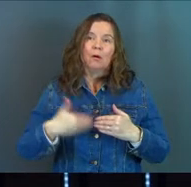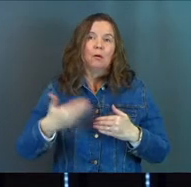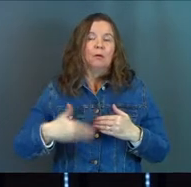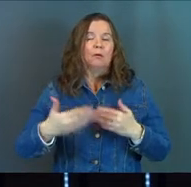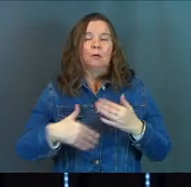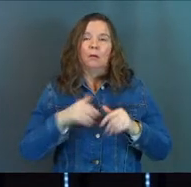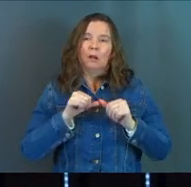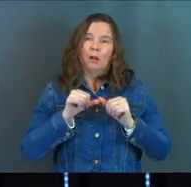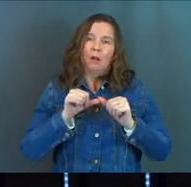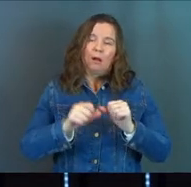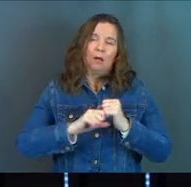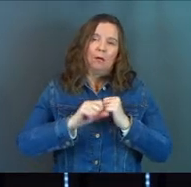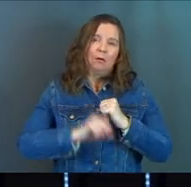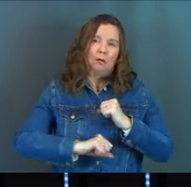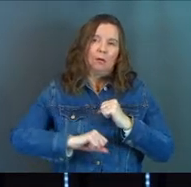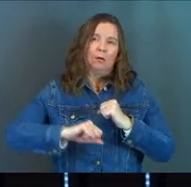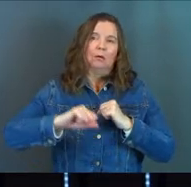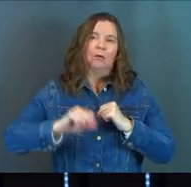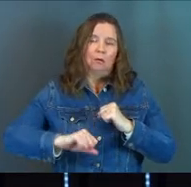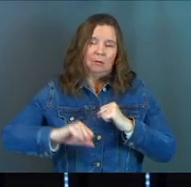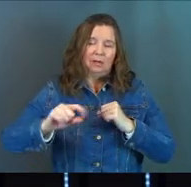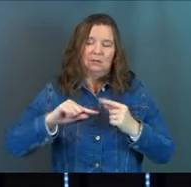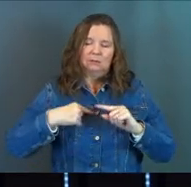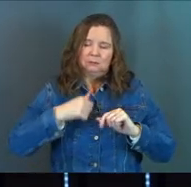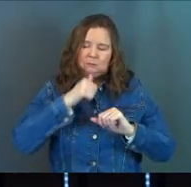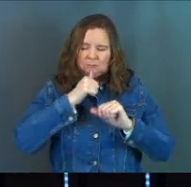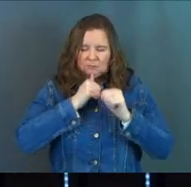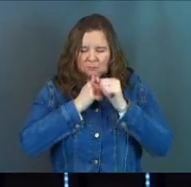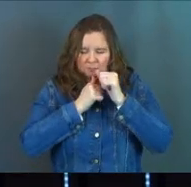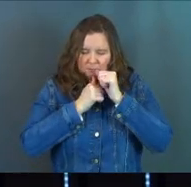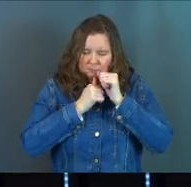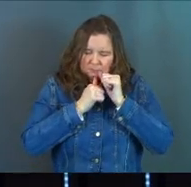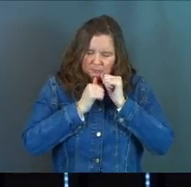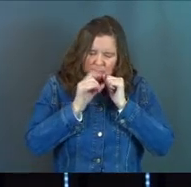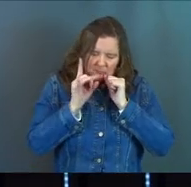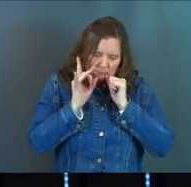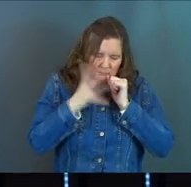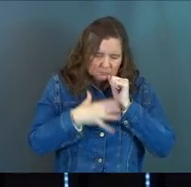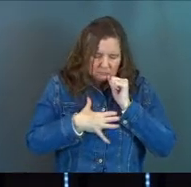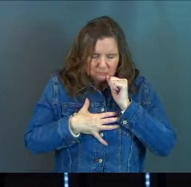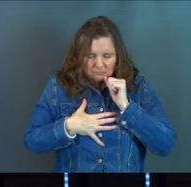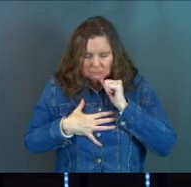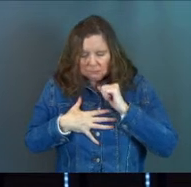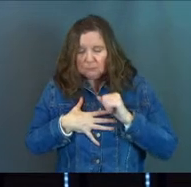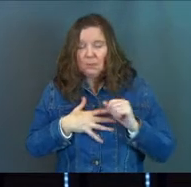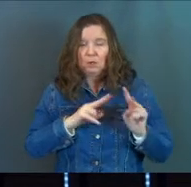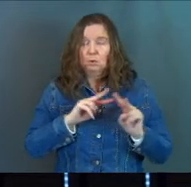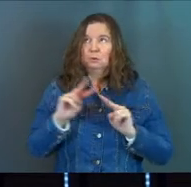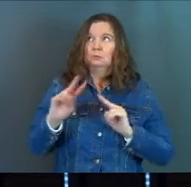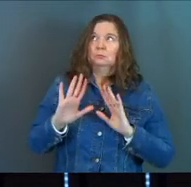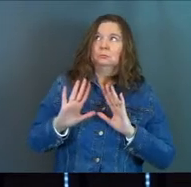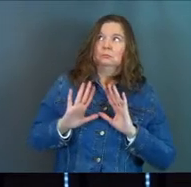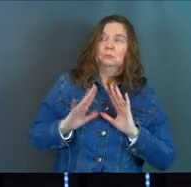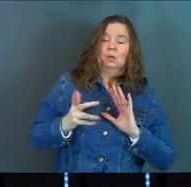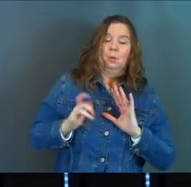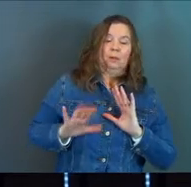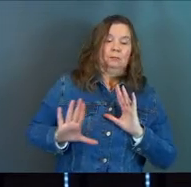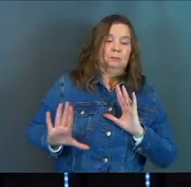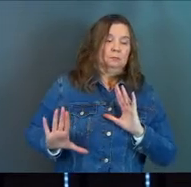on, and it would be the most excruciating thing that you could imagine, and you would get the message clearly, I never want to do